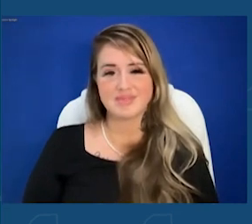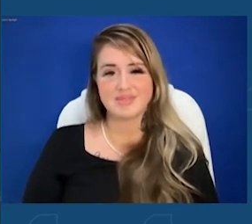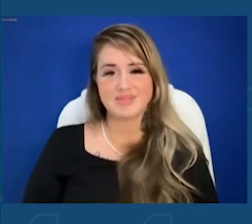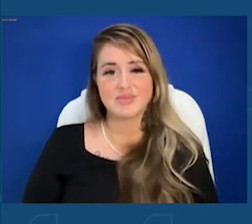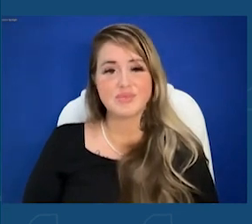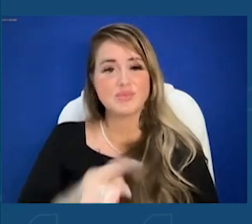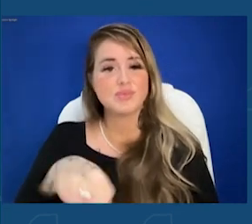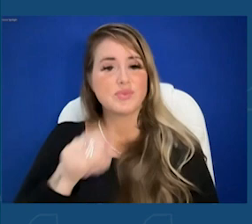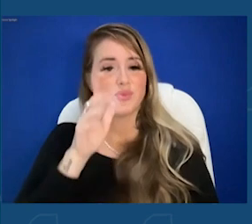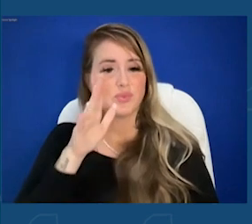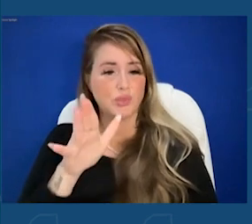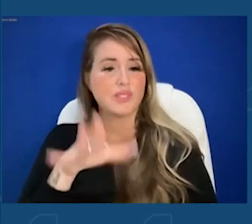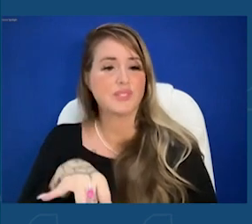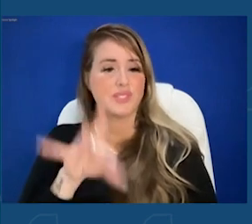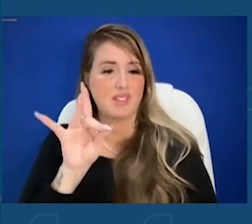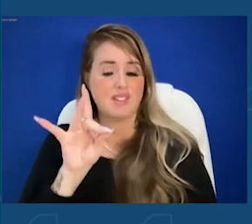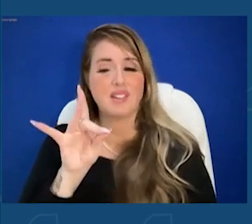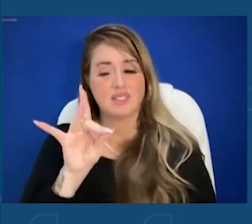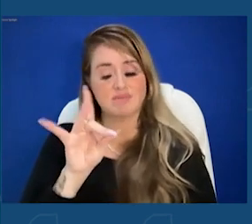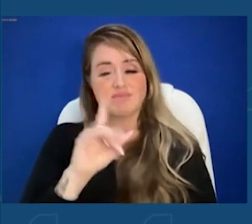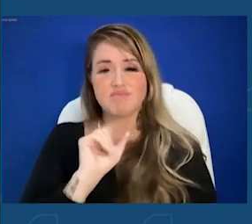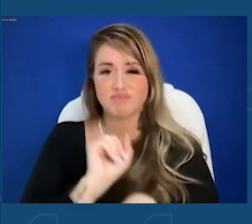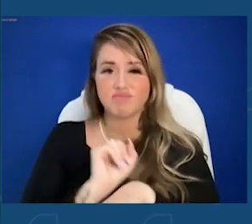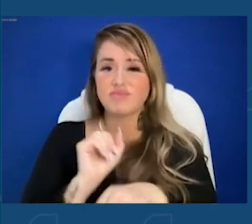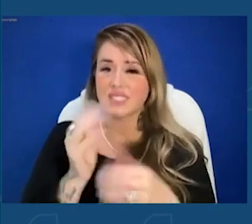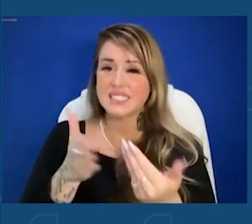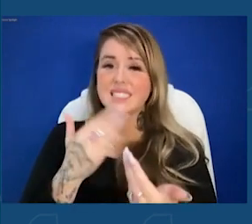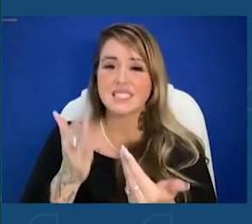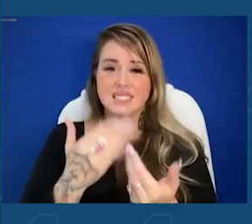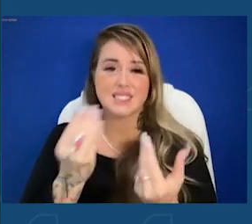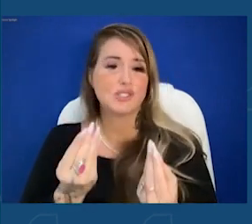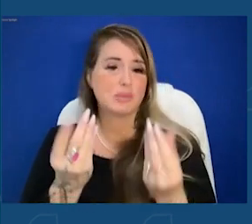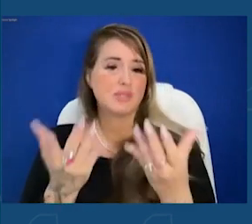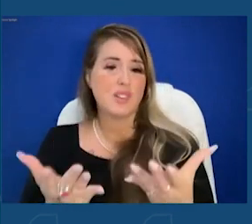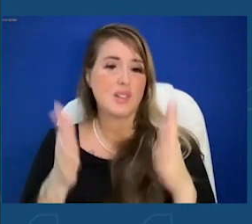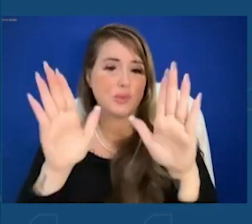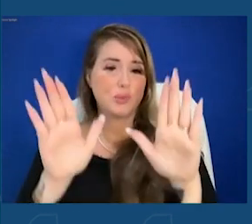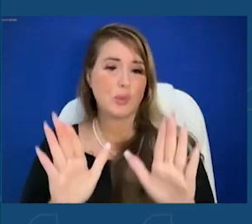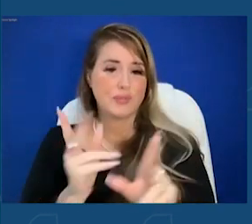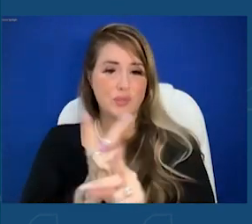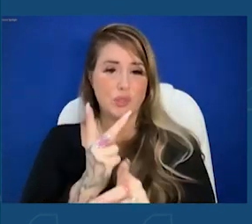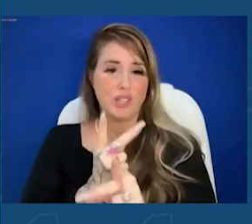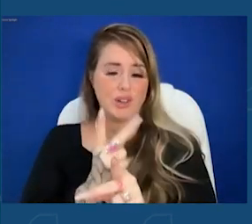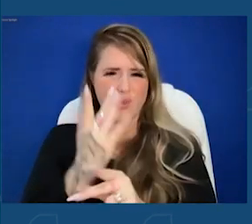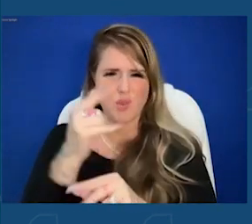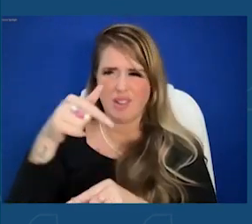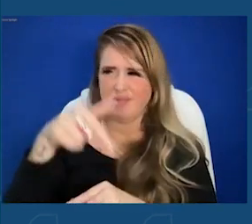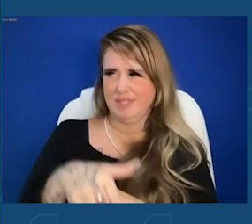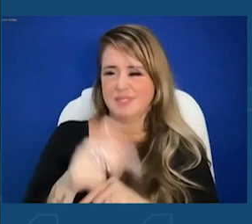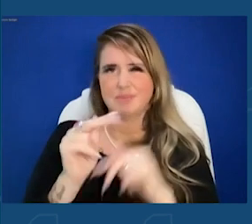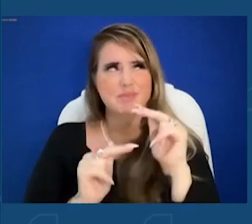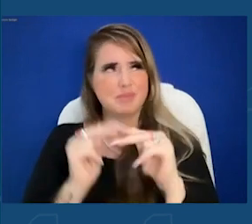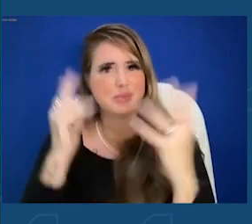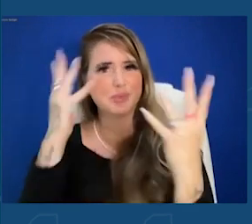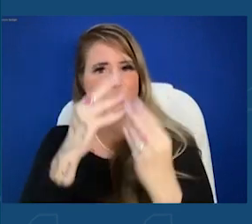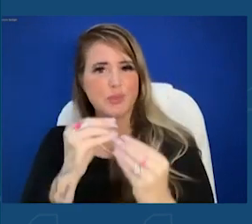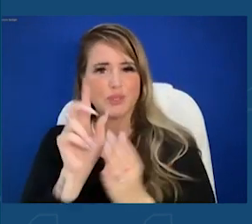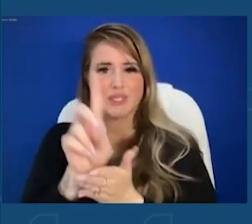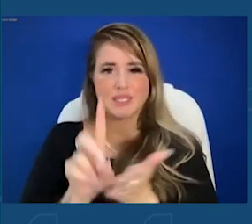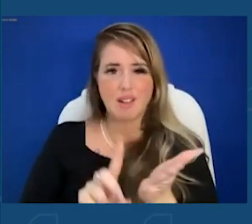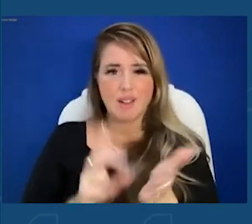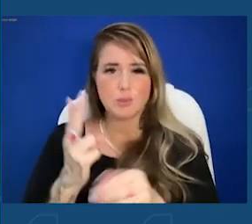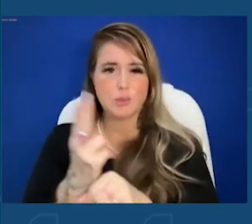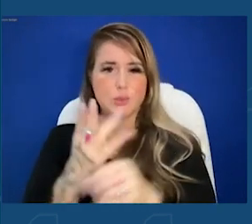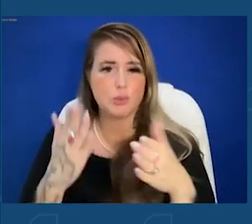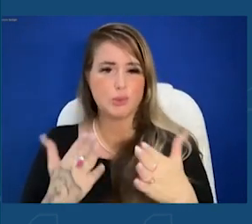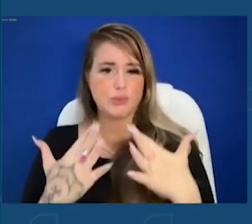find it much, much easier to provide the excellent care in this beautifully designed, user-friendly building.